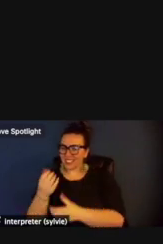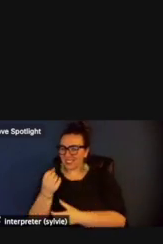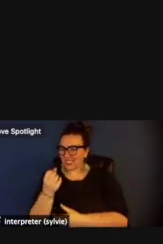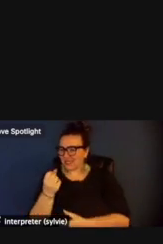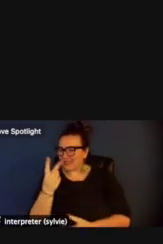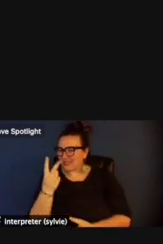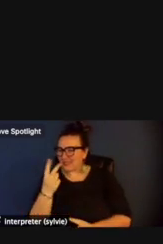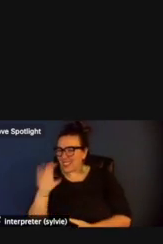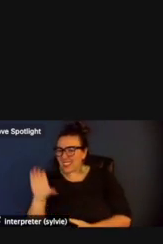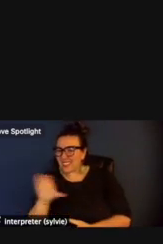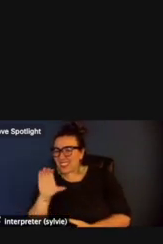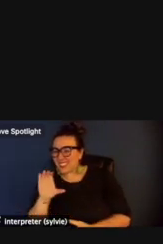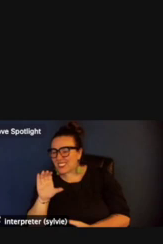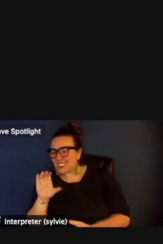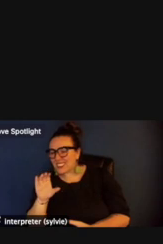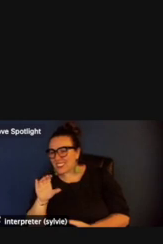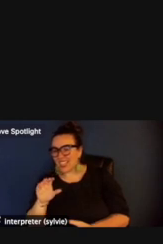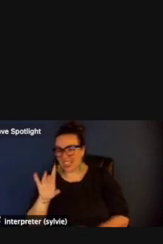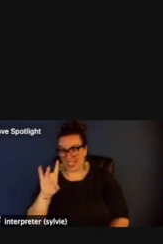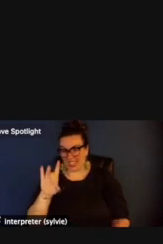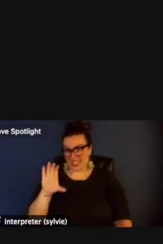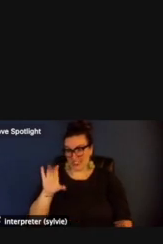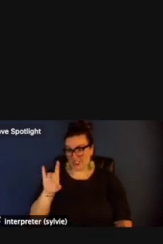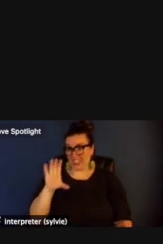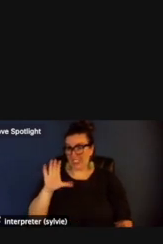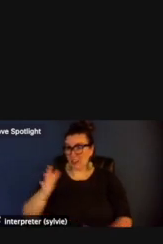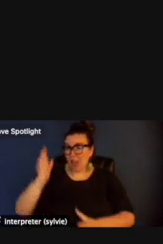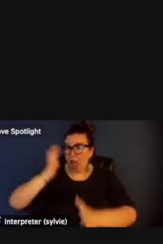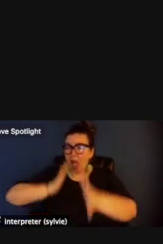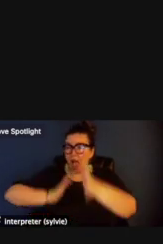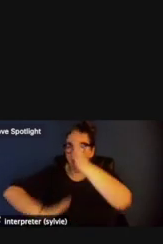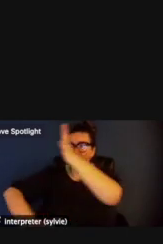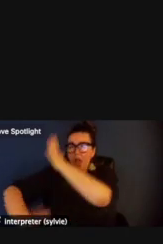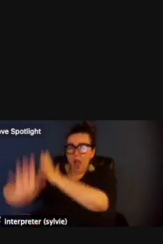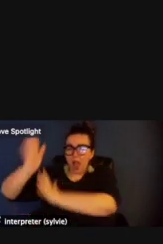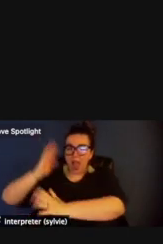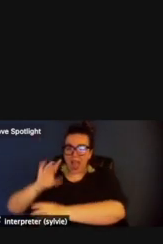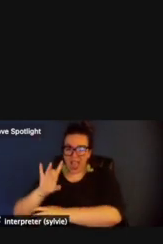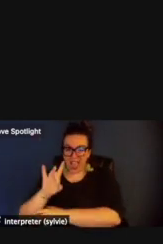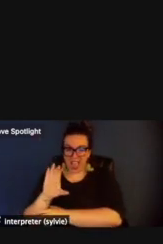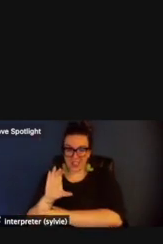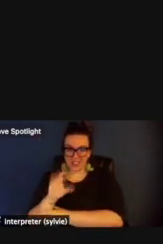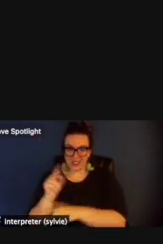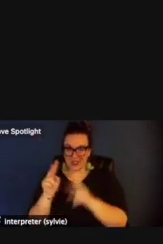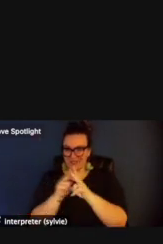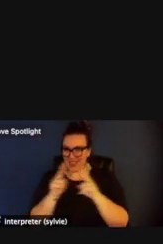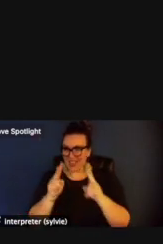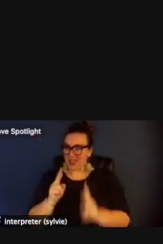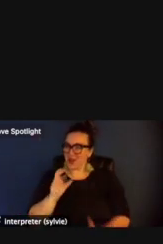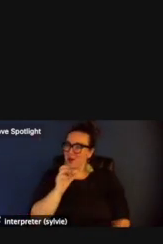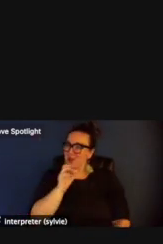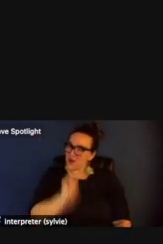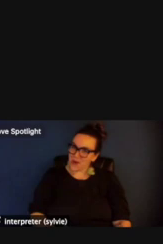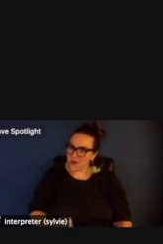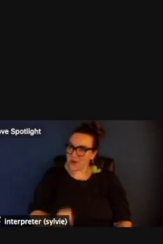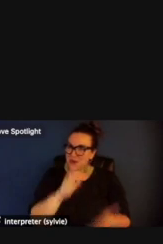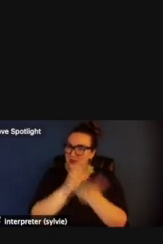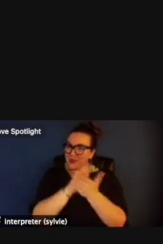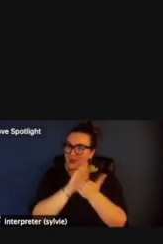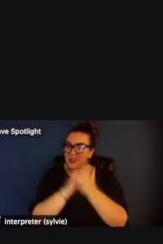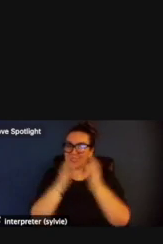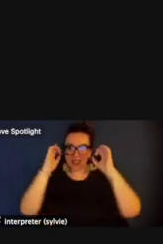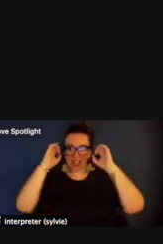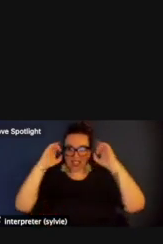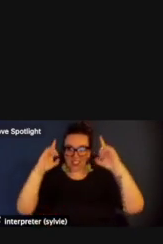say 800. 800, yeah. 800. Right, so very, very ancient school. So education is very,